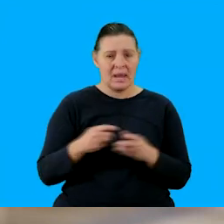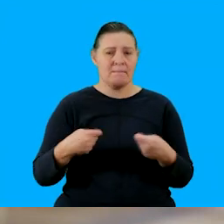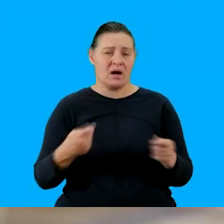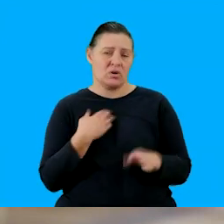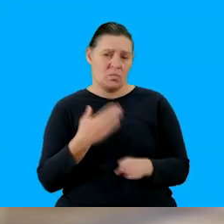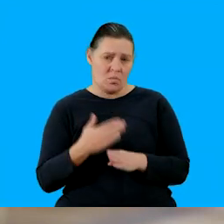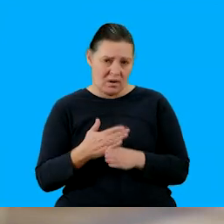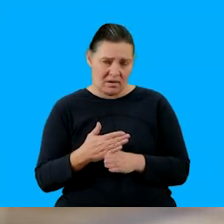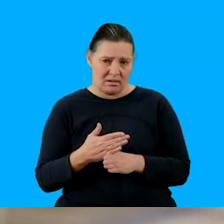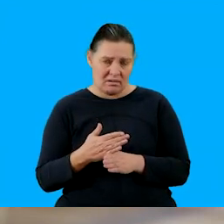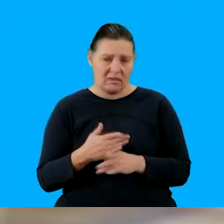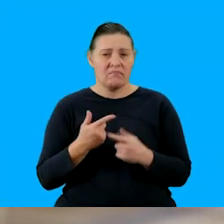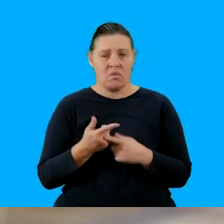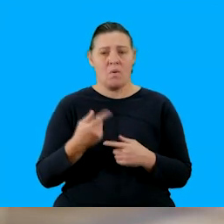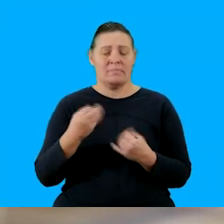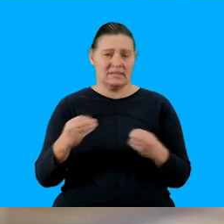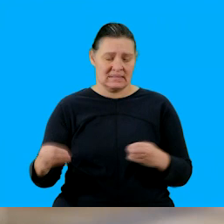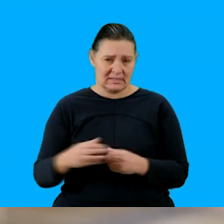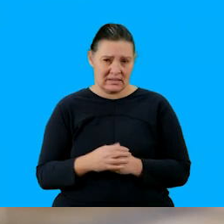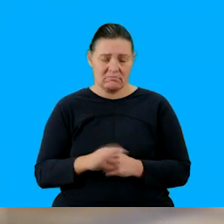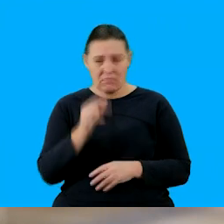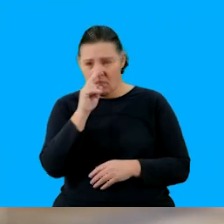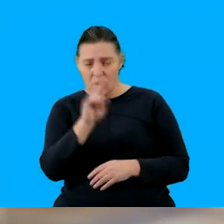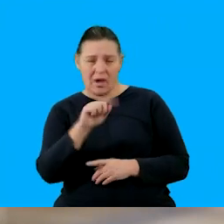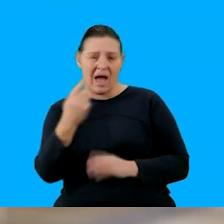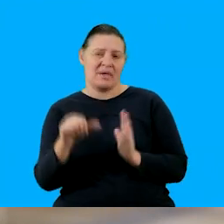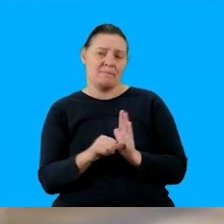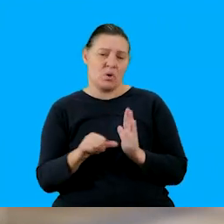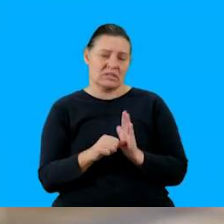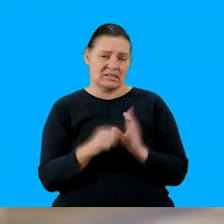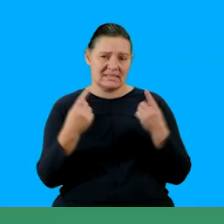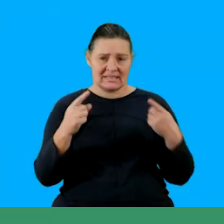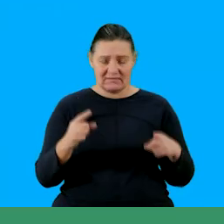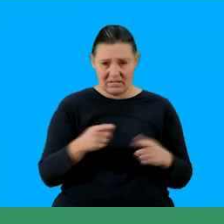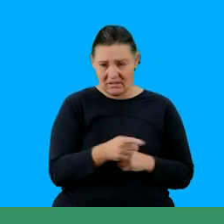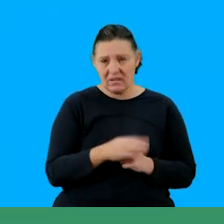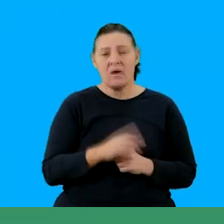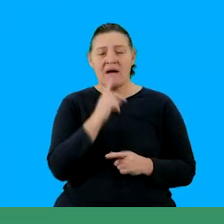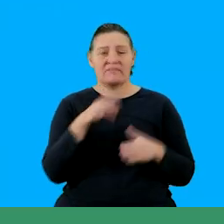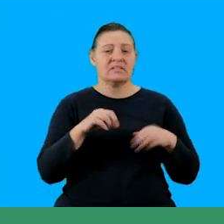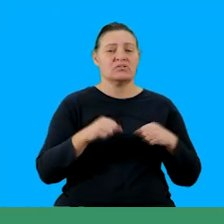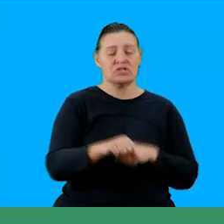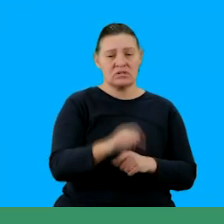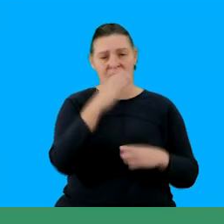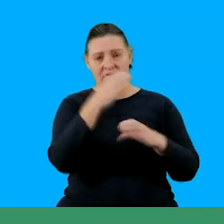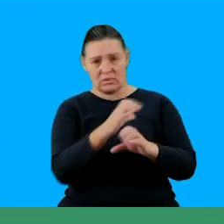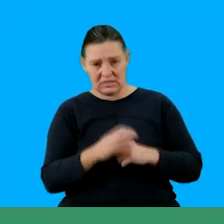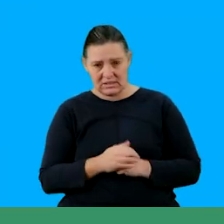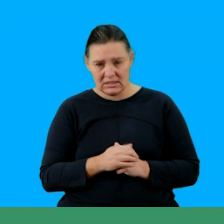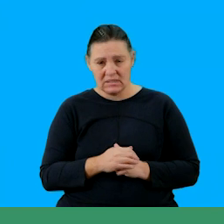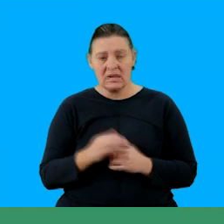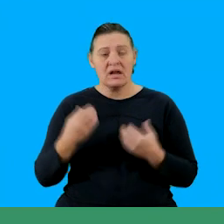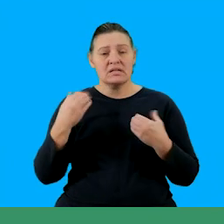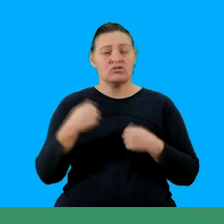the market that we operate in as a business. Now, let's look at another key success factor. We have strategic